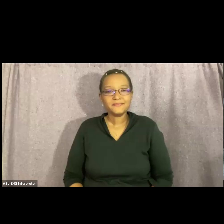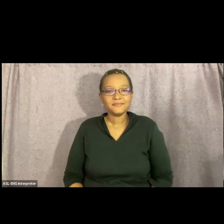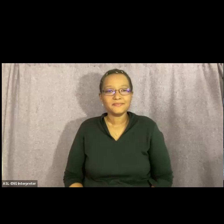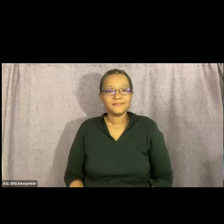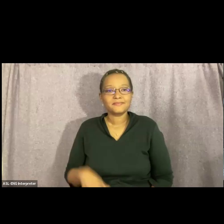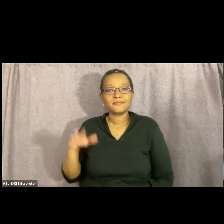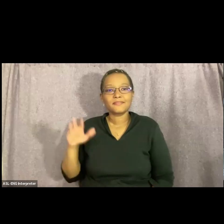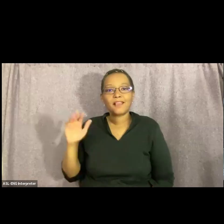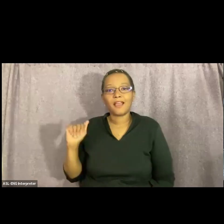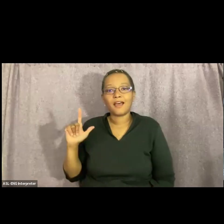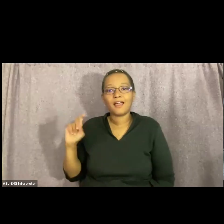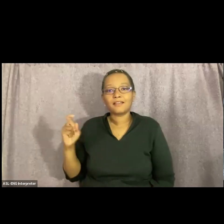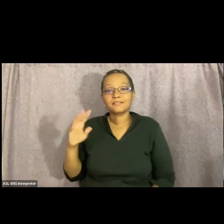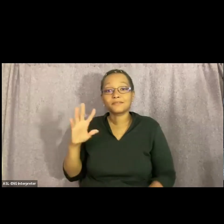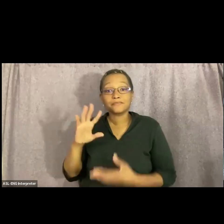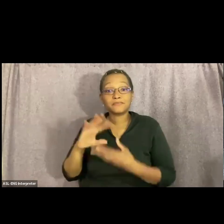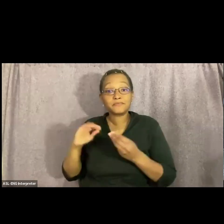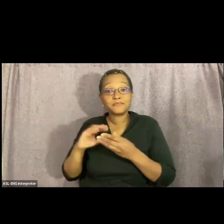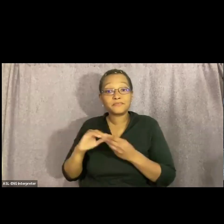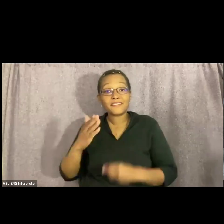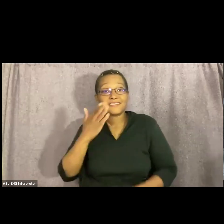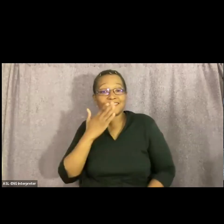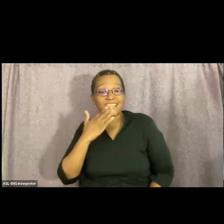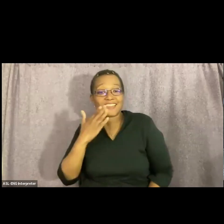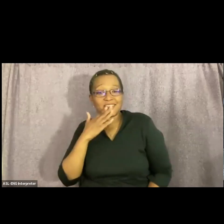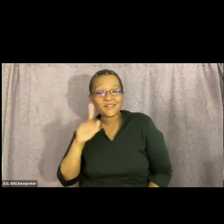Thank you, Lotus. You may.